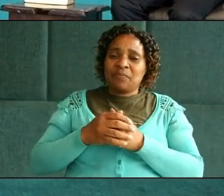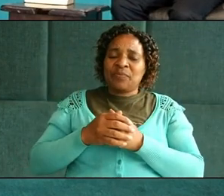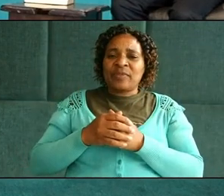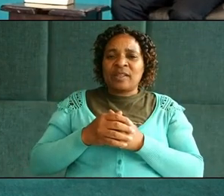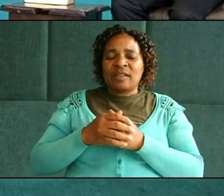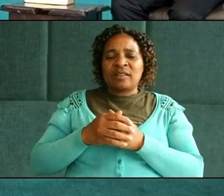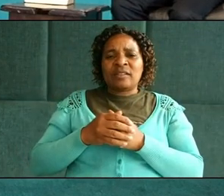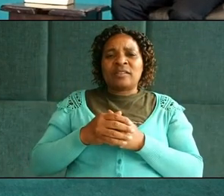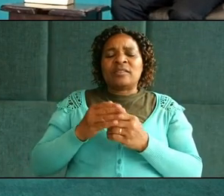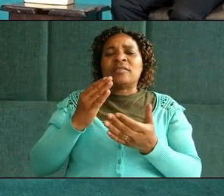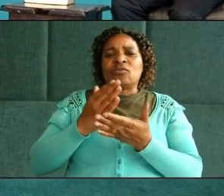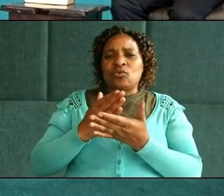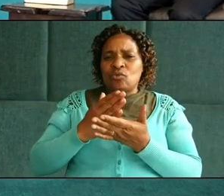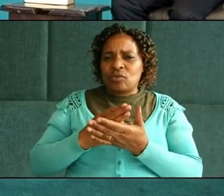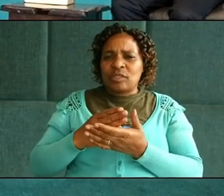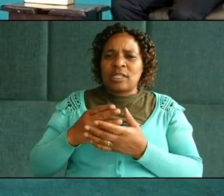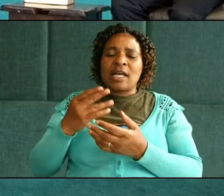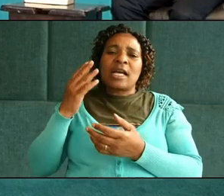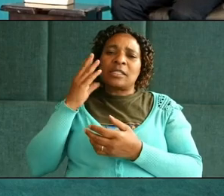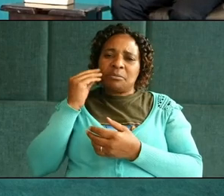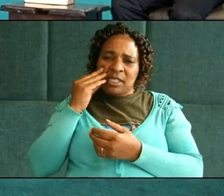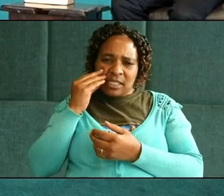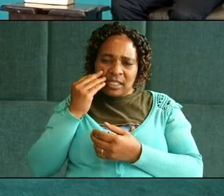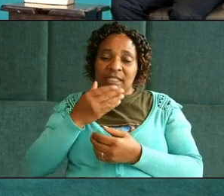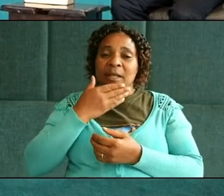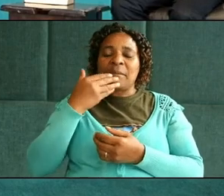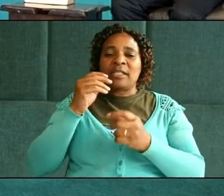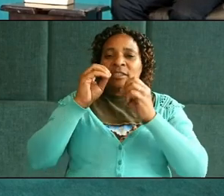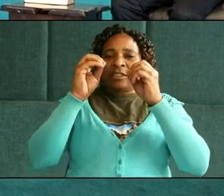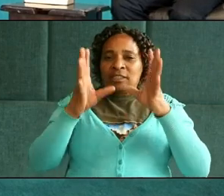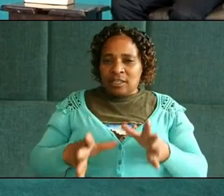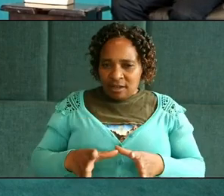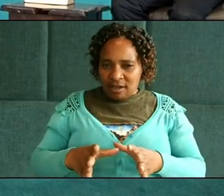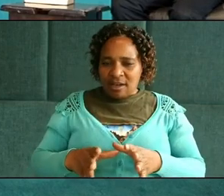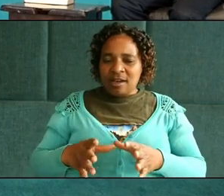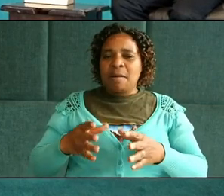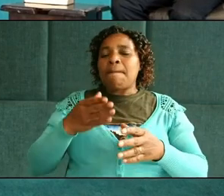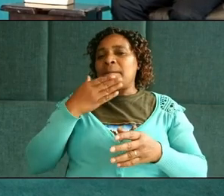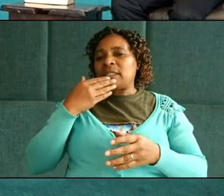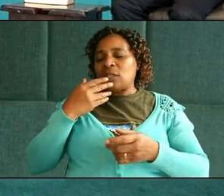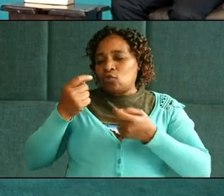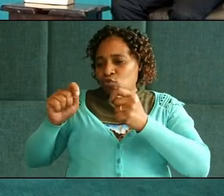They say experience is the best teacher. Yeah. So it's good to try, you fail, and